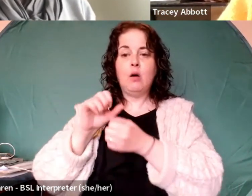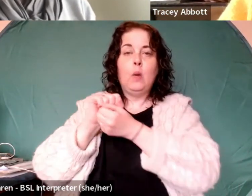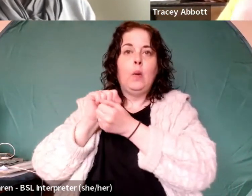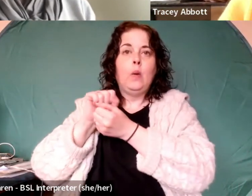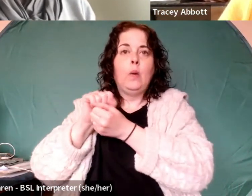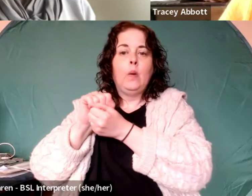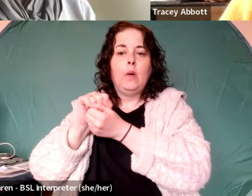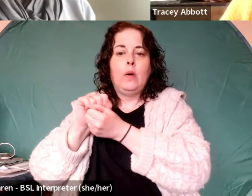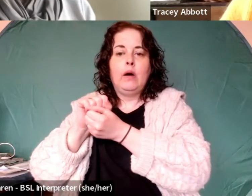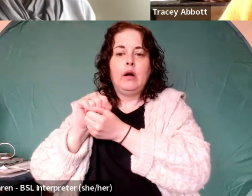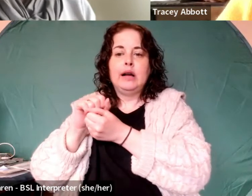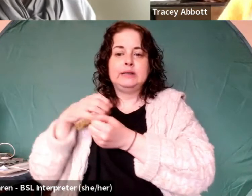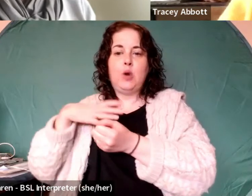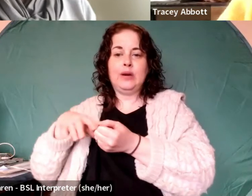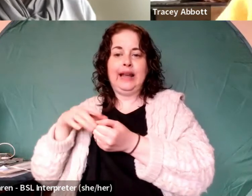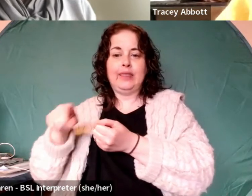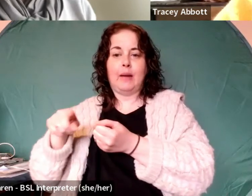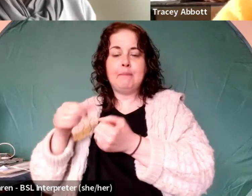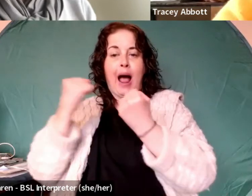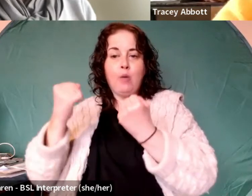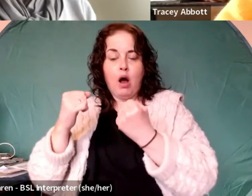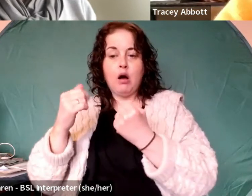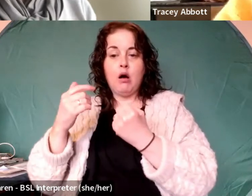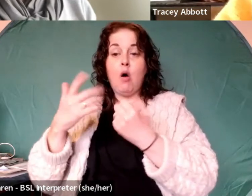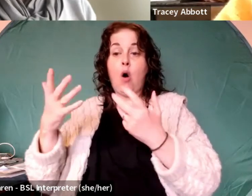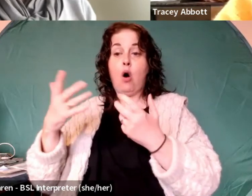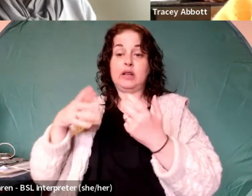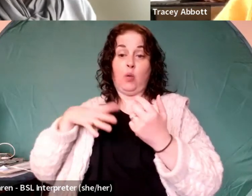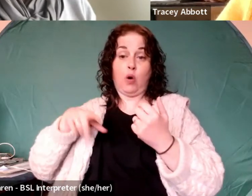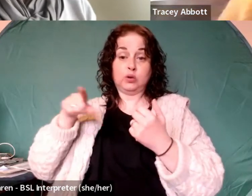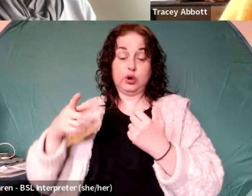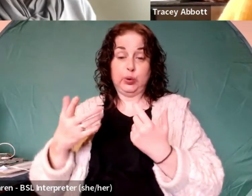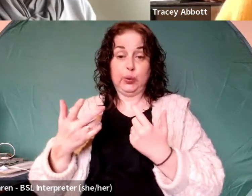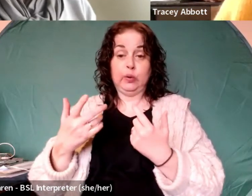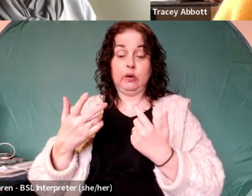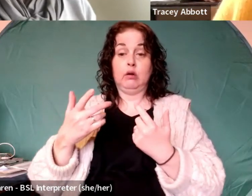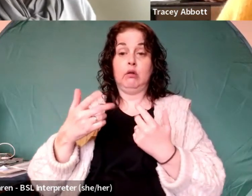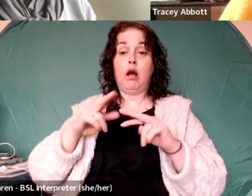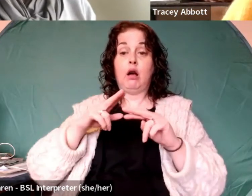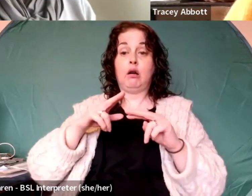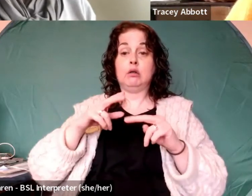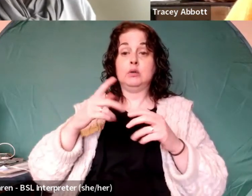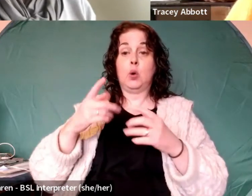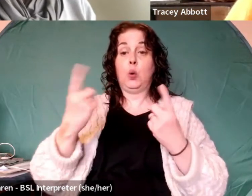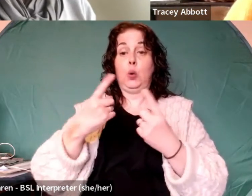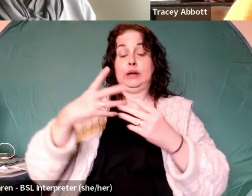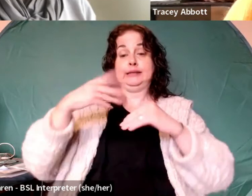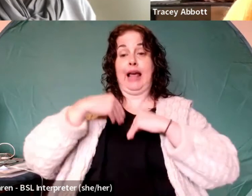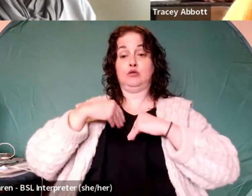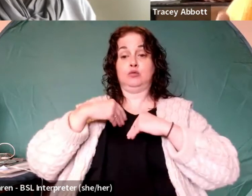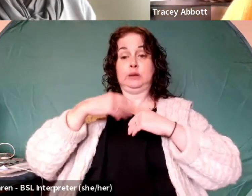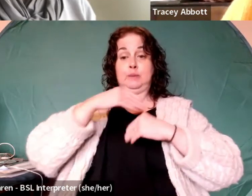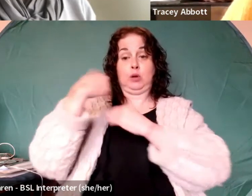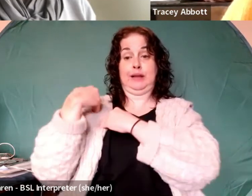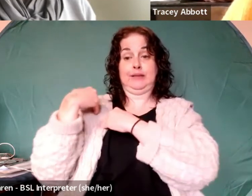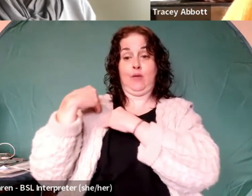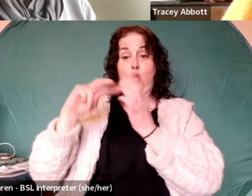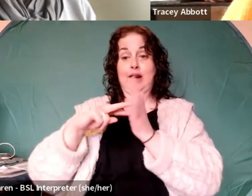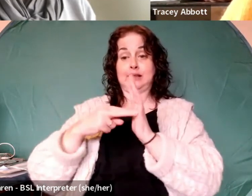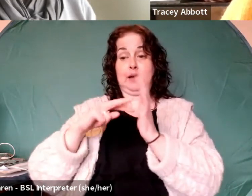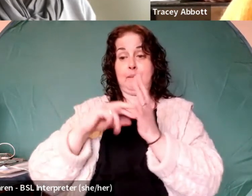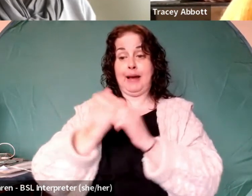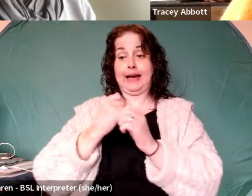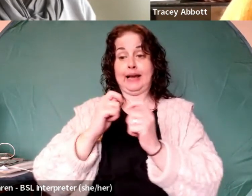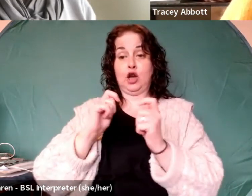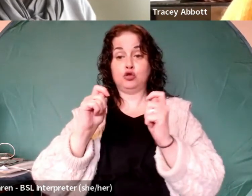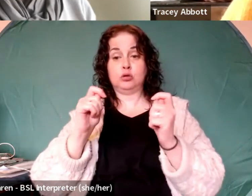power that they don't need to hold on to, or in reality want to hold on to. Who takes the responsibilities of an organization for making